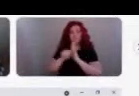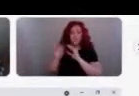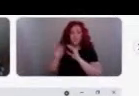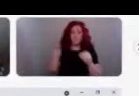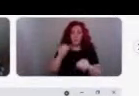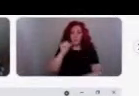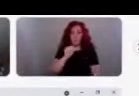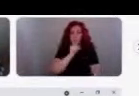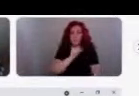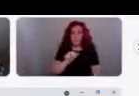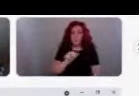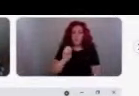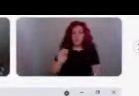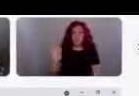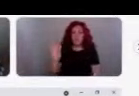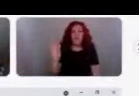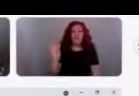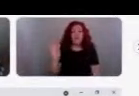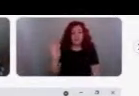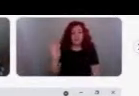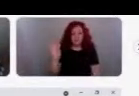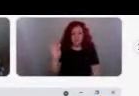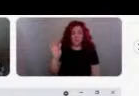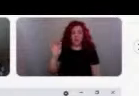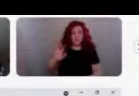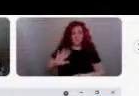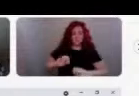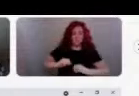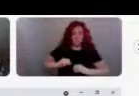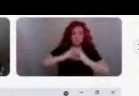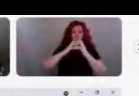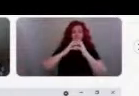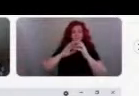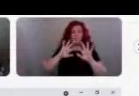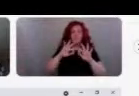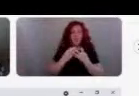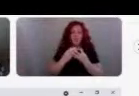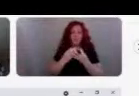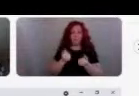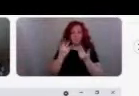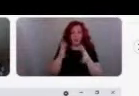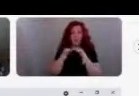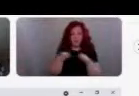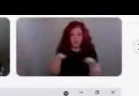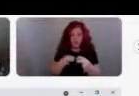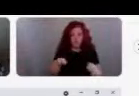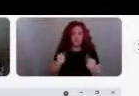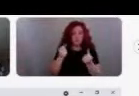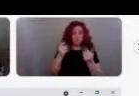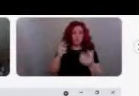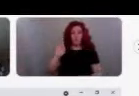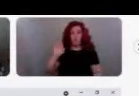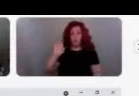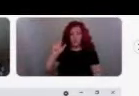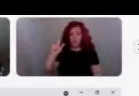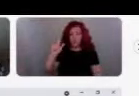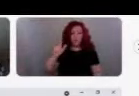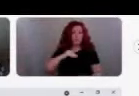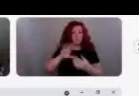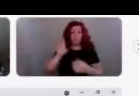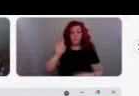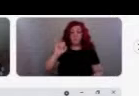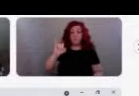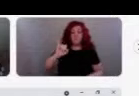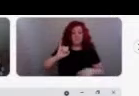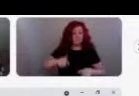i have set up roots here and built a family that is multilingual and multiracial our community of interest often struggles to find